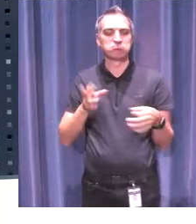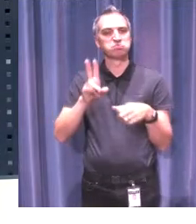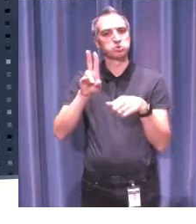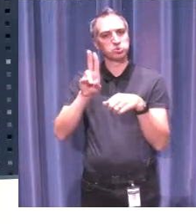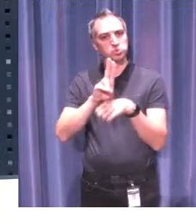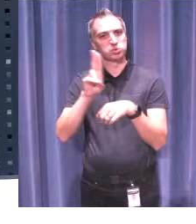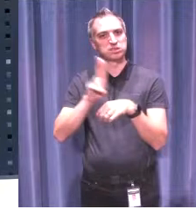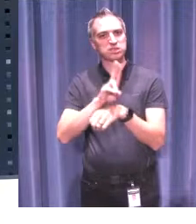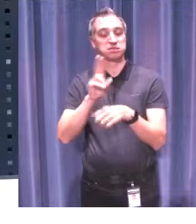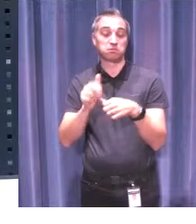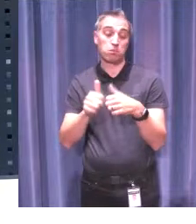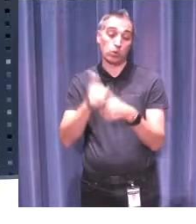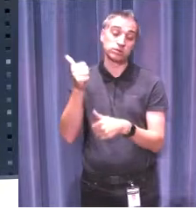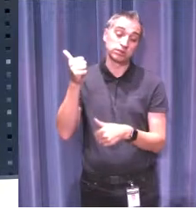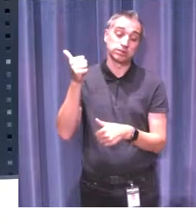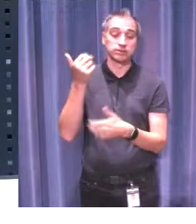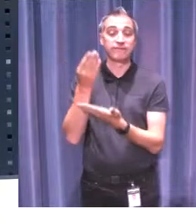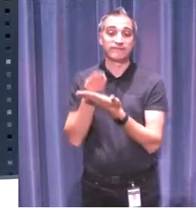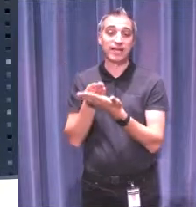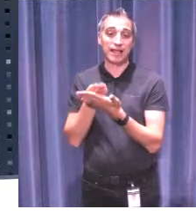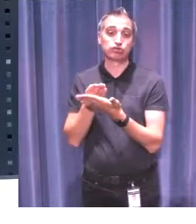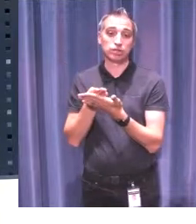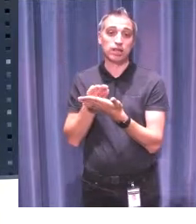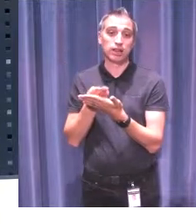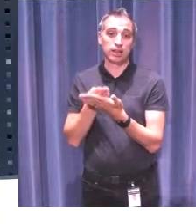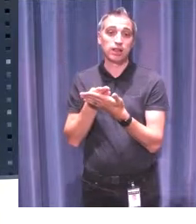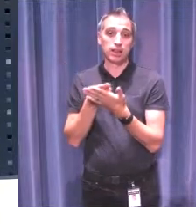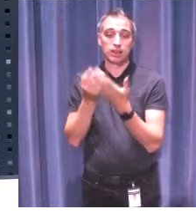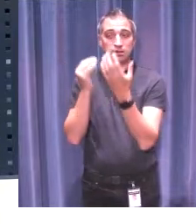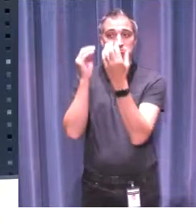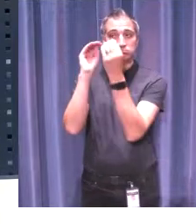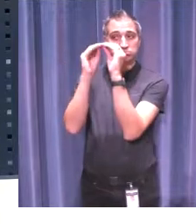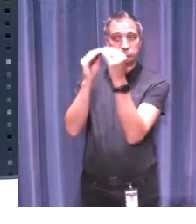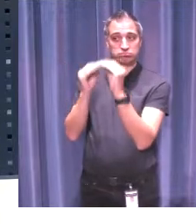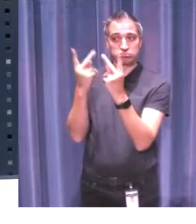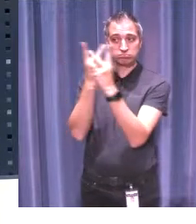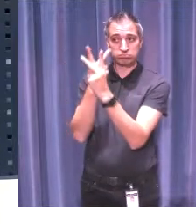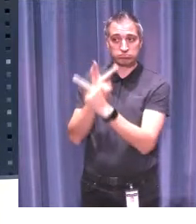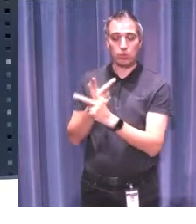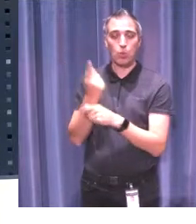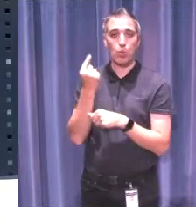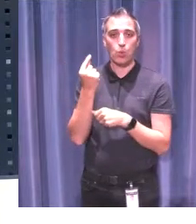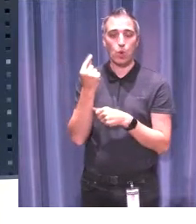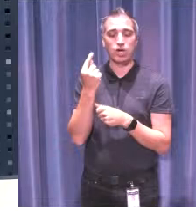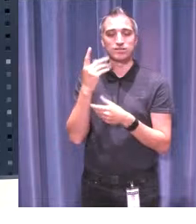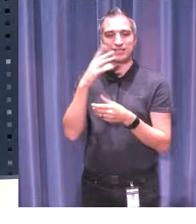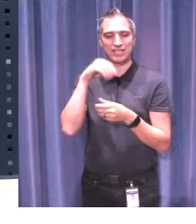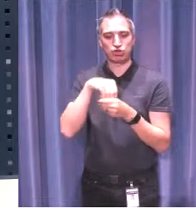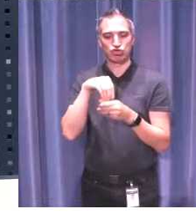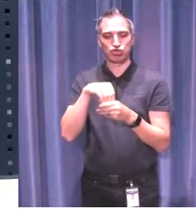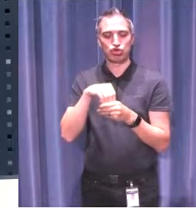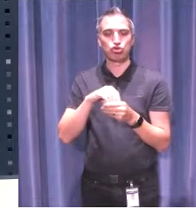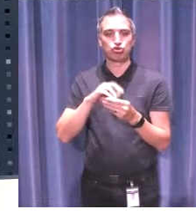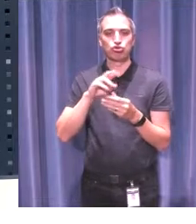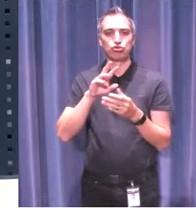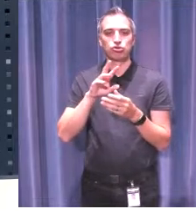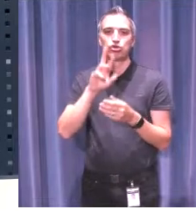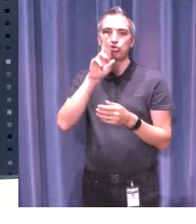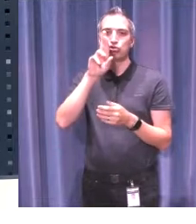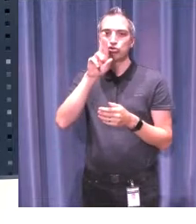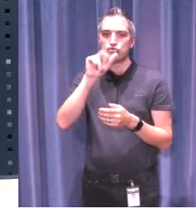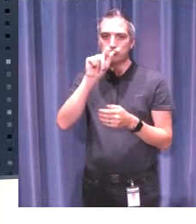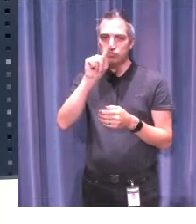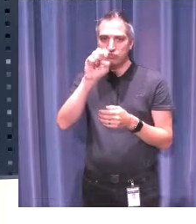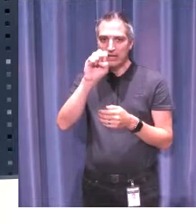really mostly financial acumen to determine what is the internal rate of return for that